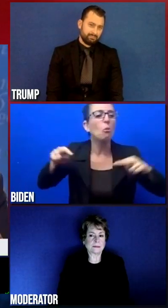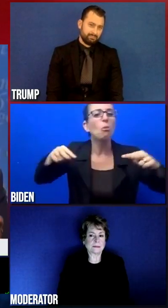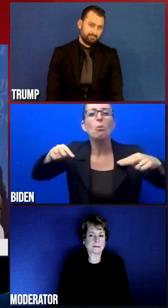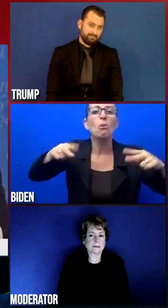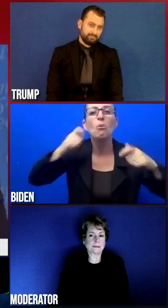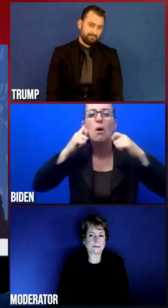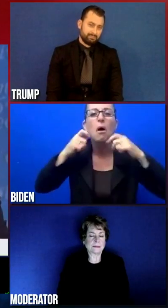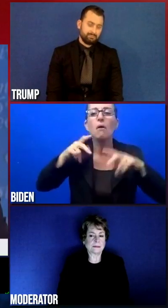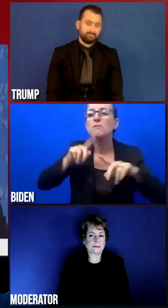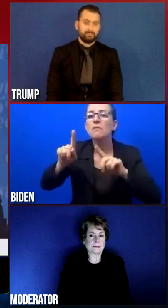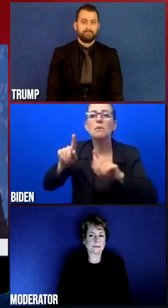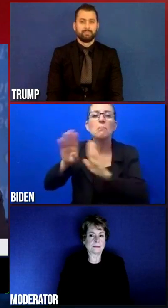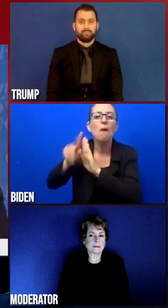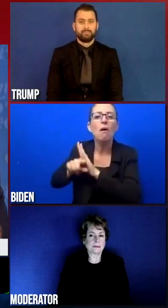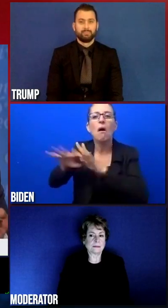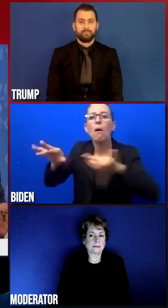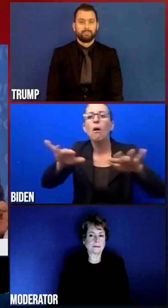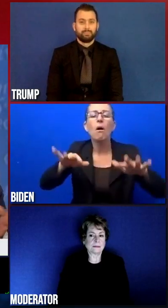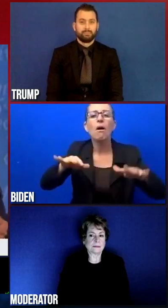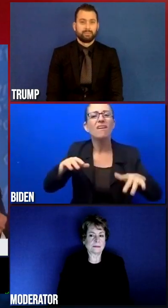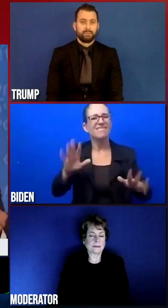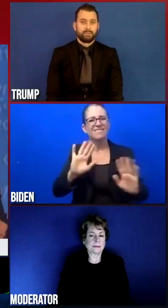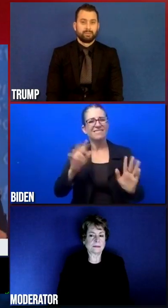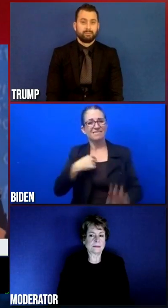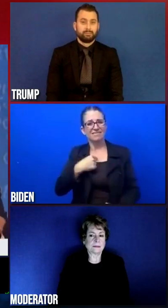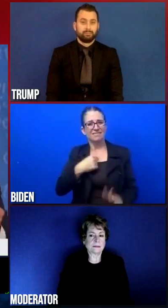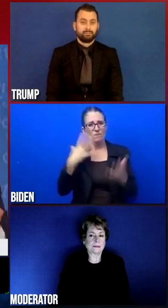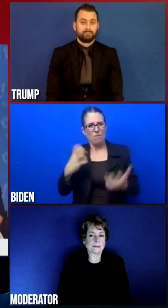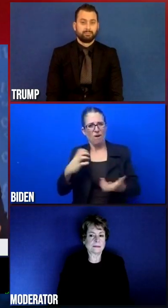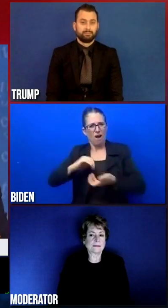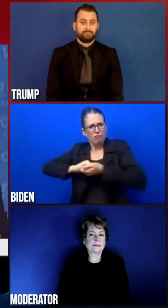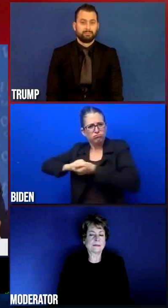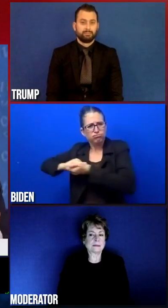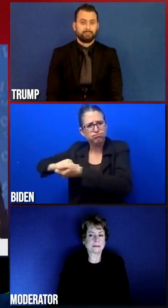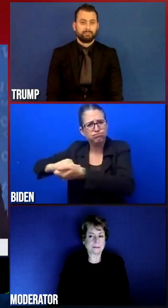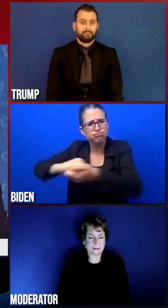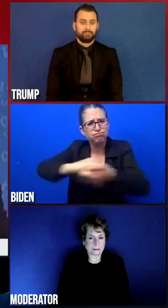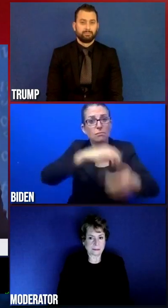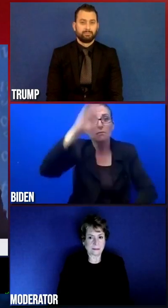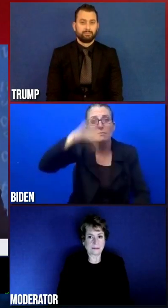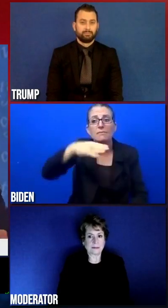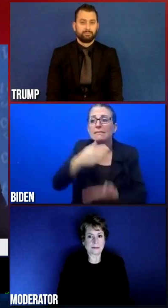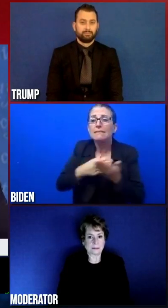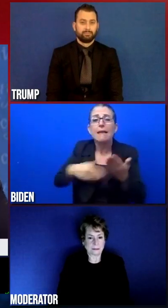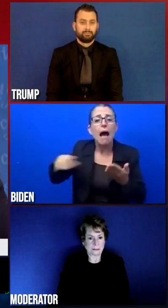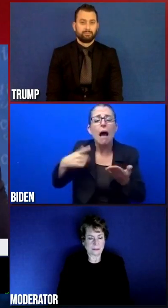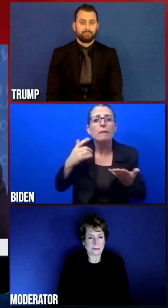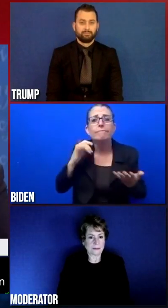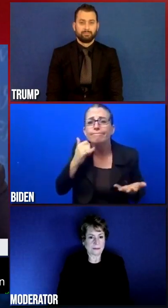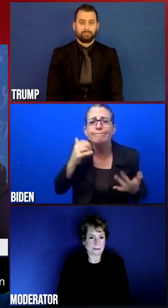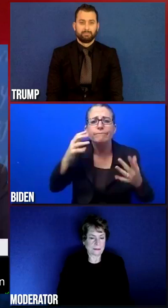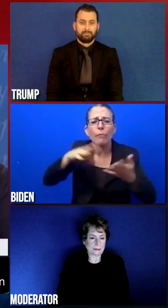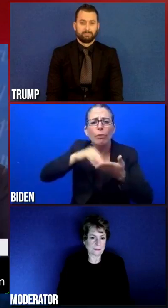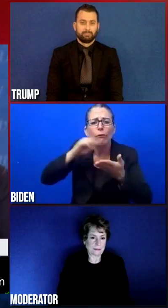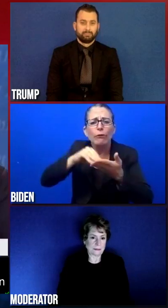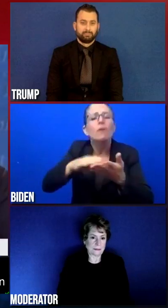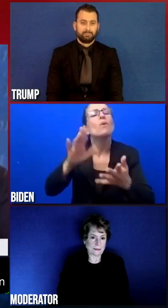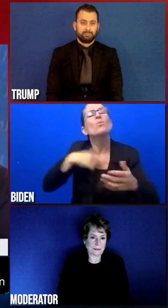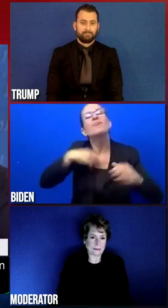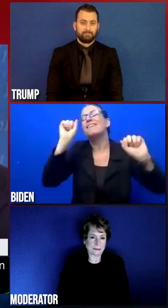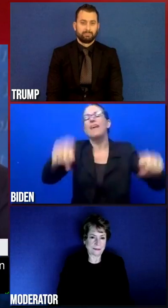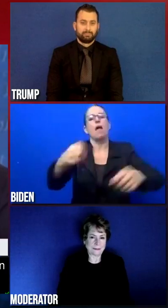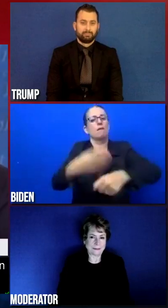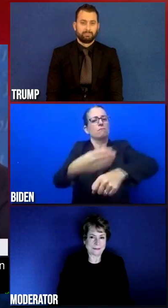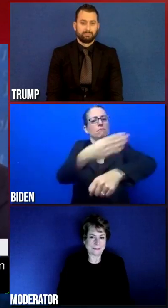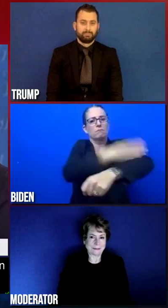cannot do if we do it together. We can take this on and we can defeat racism in America. President Trump, sir. During